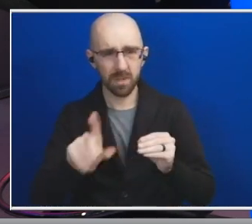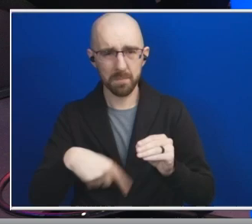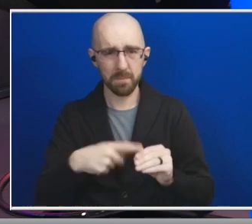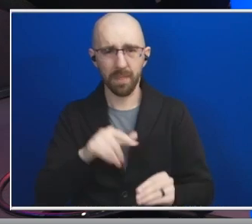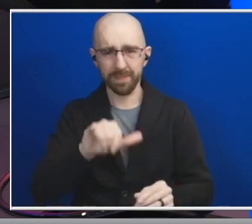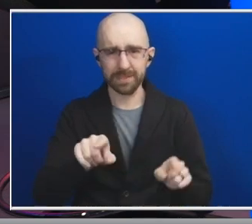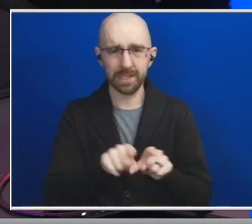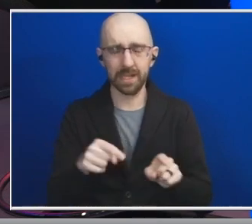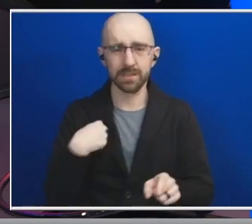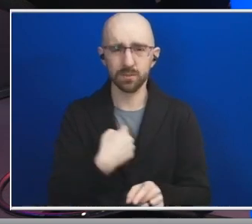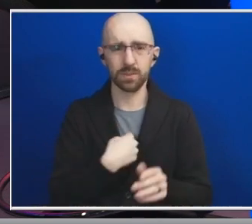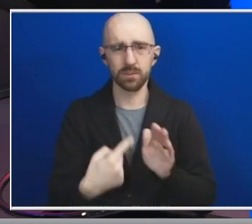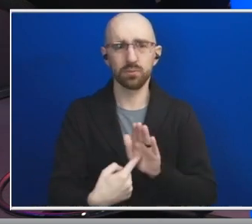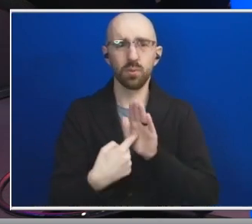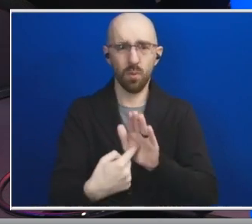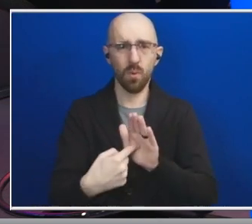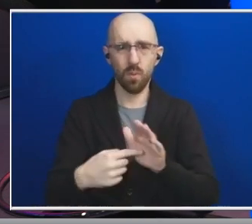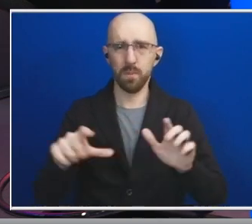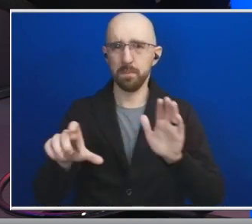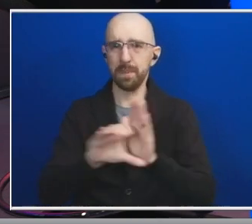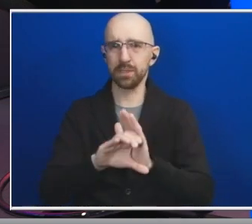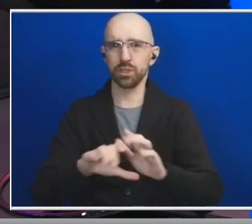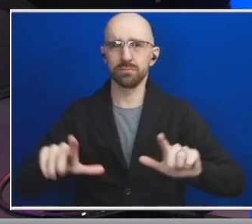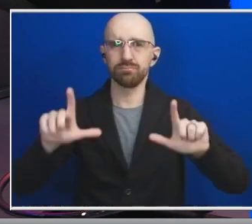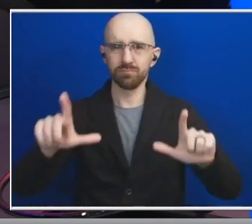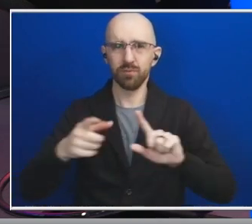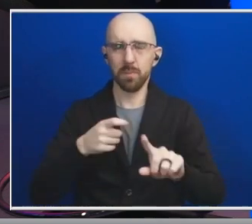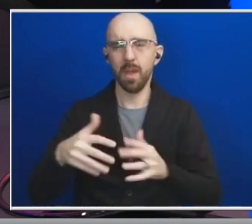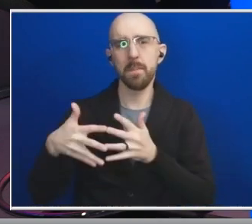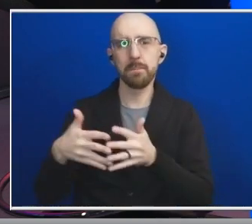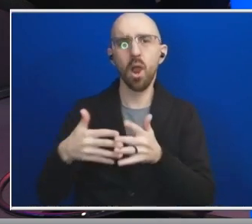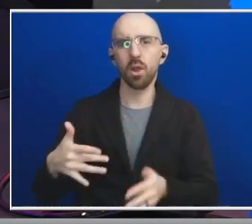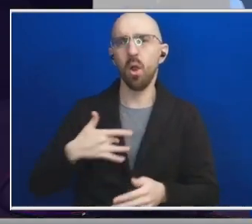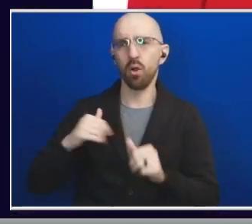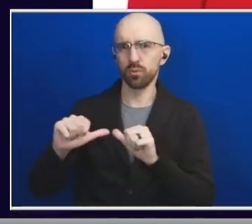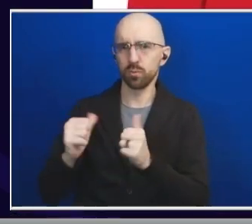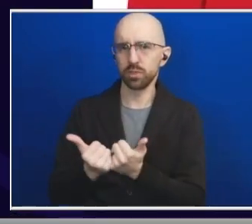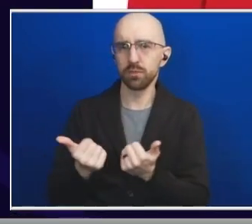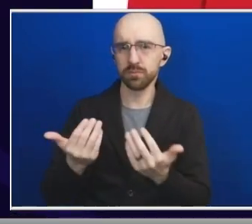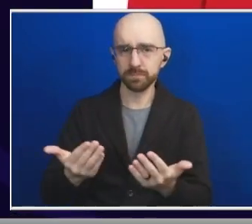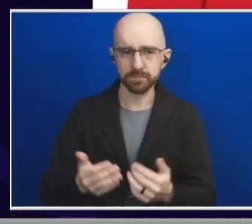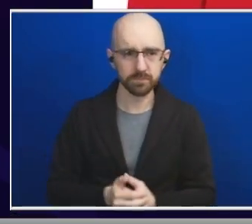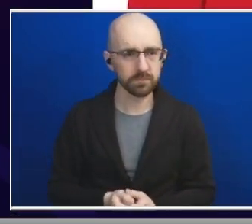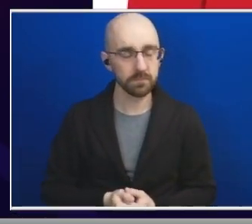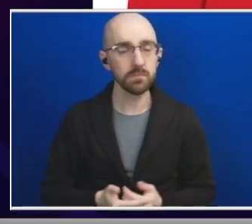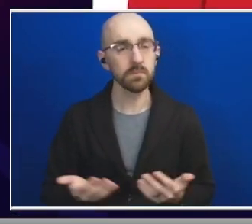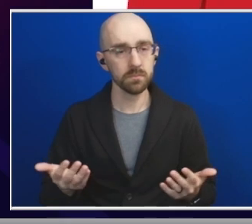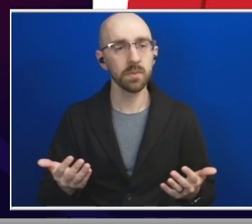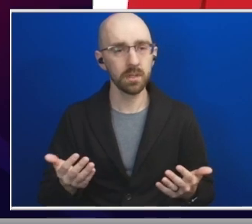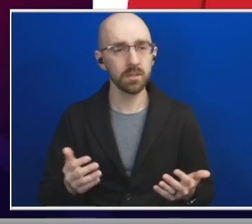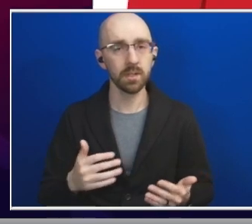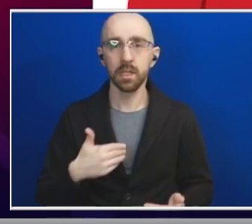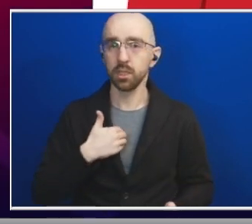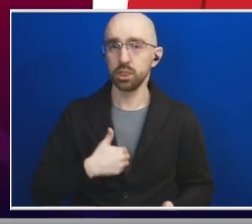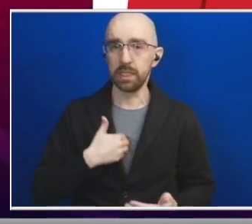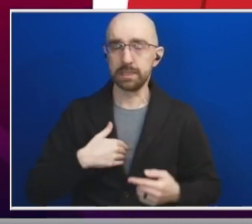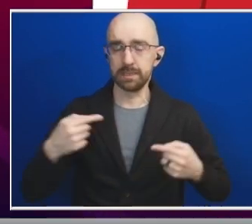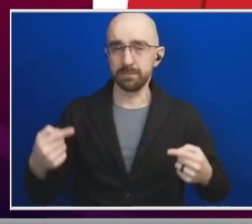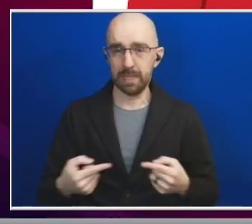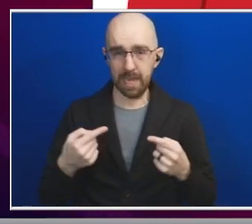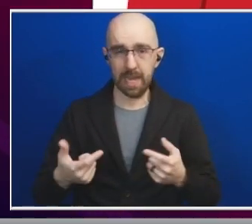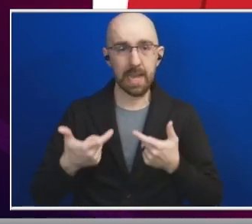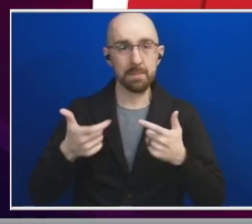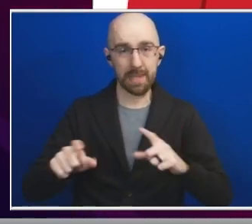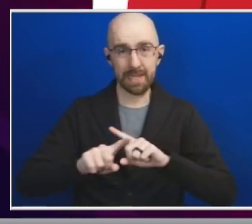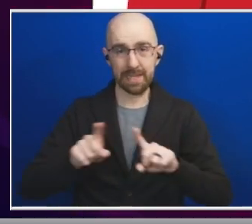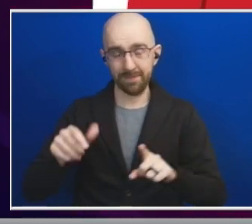this graphic on the screen from the American Heart Association? So it is chest pain, and I think a biggest difference between men and women